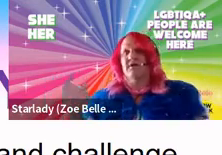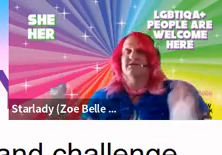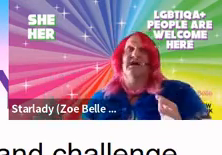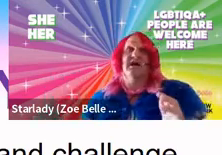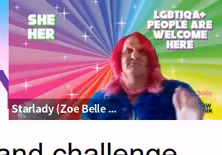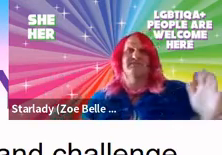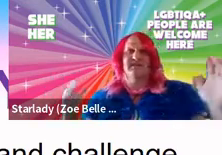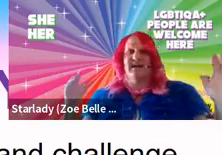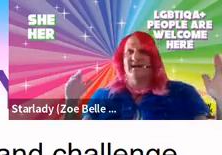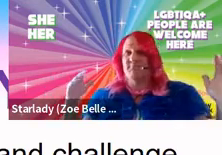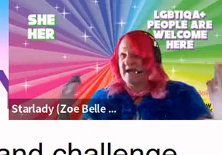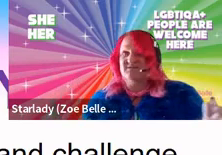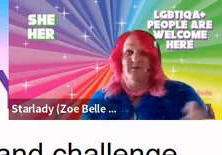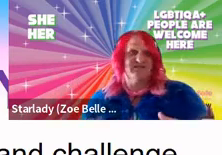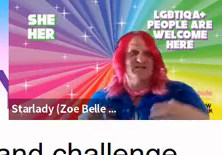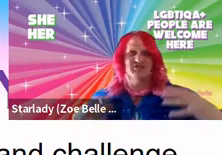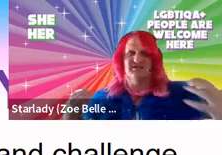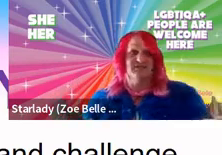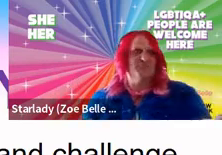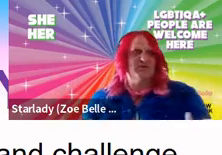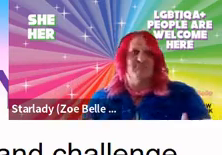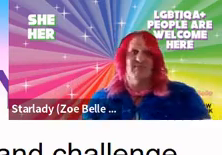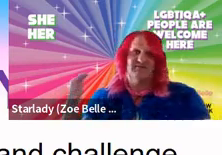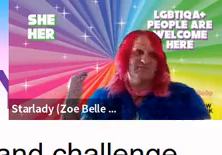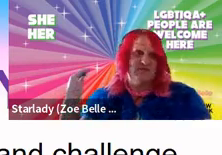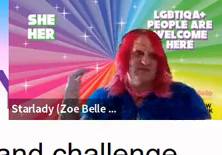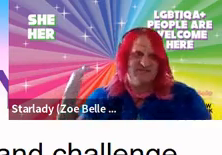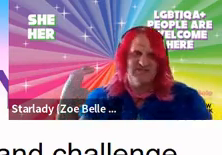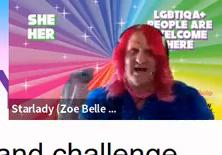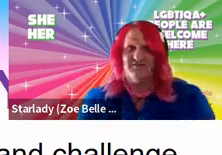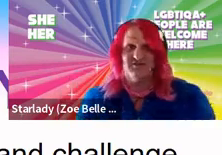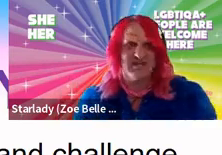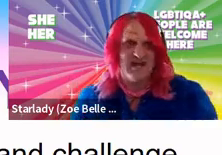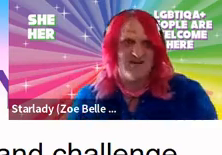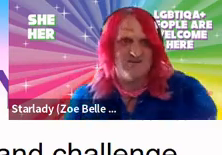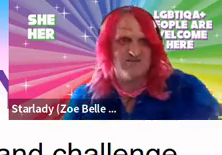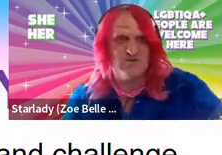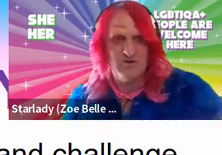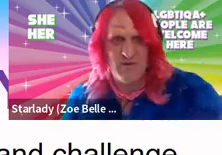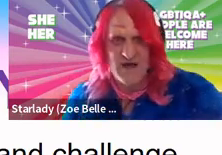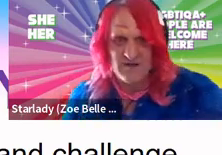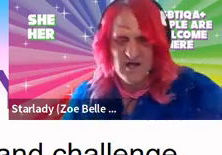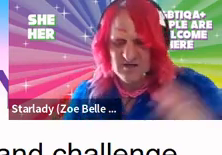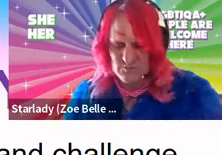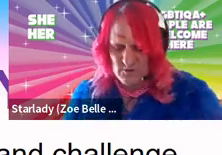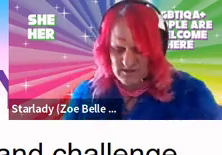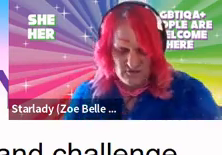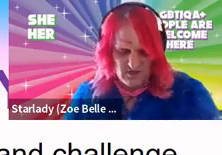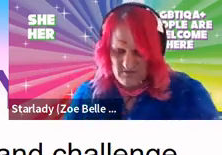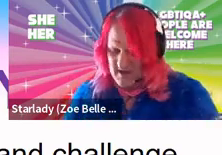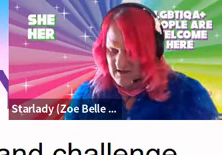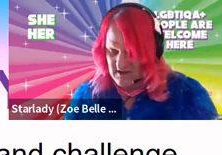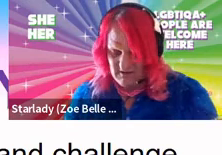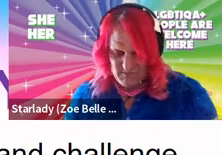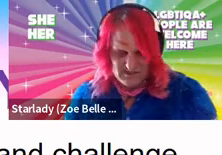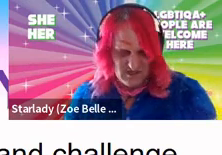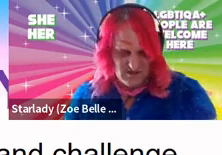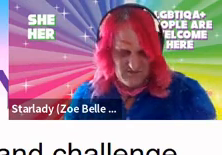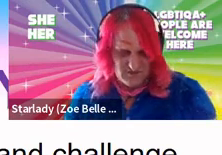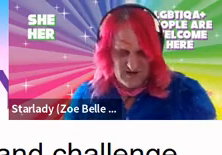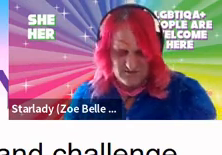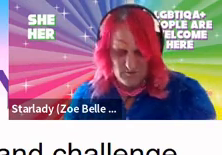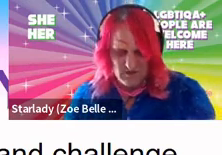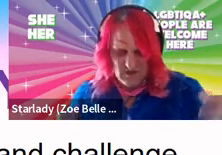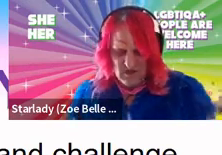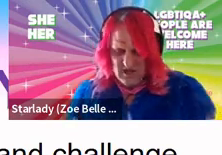gender stereotypes and expectations and beauty myths, challenge that and talk about it. Because what we're talking about, I think in